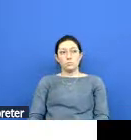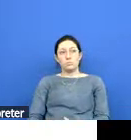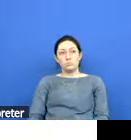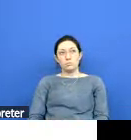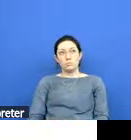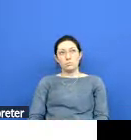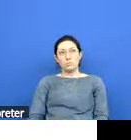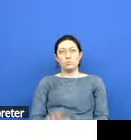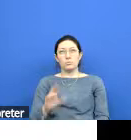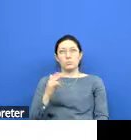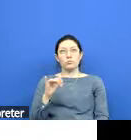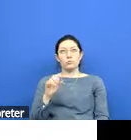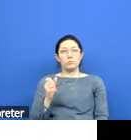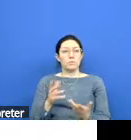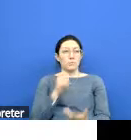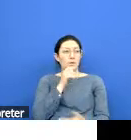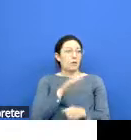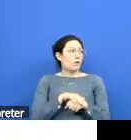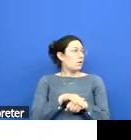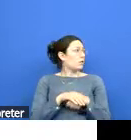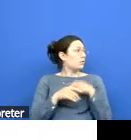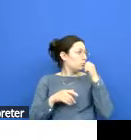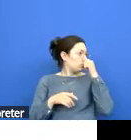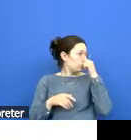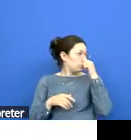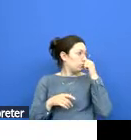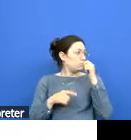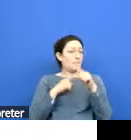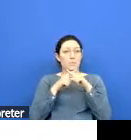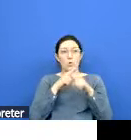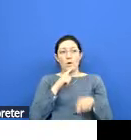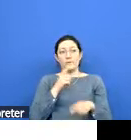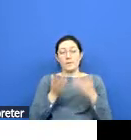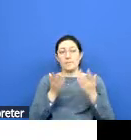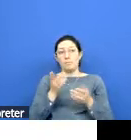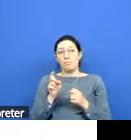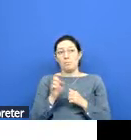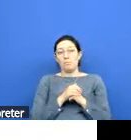Is Chris Martin on He's here. and unmuted?